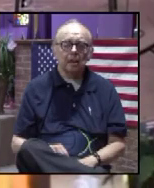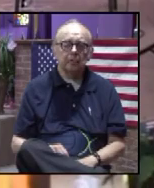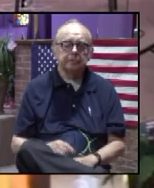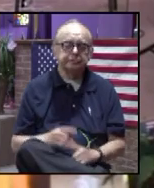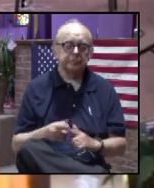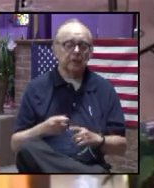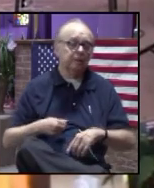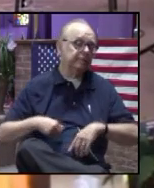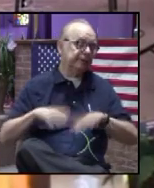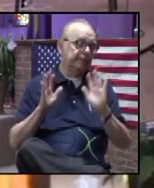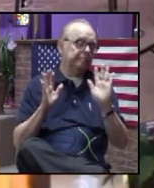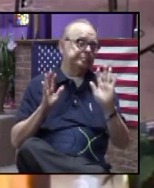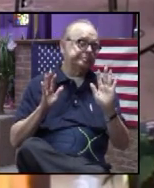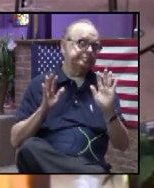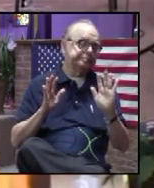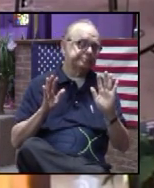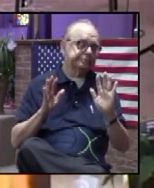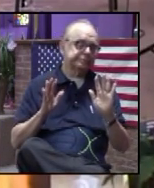And they give up.